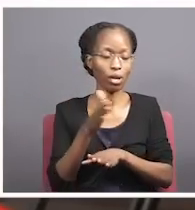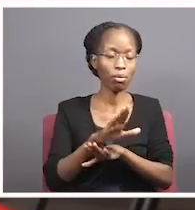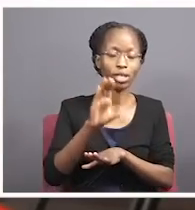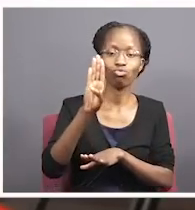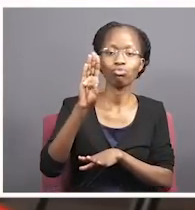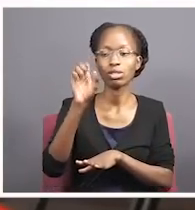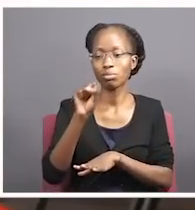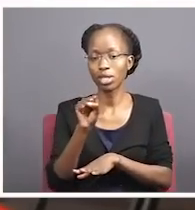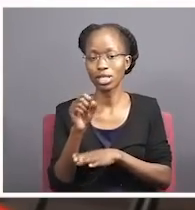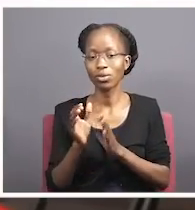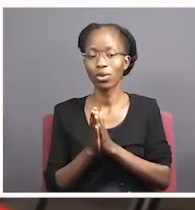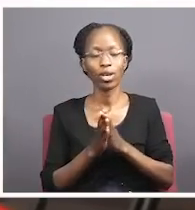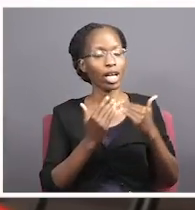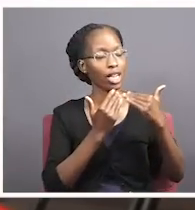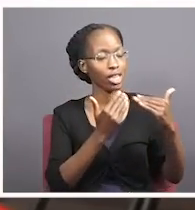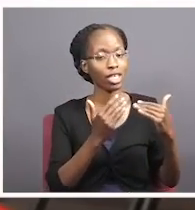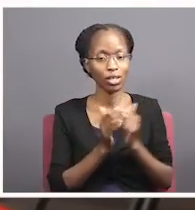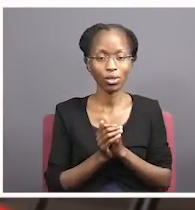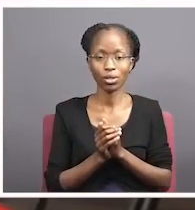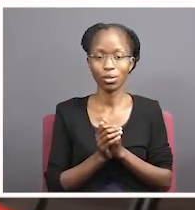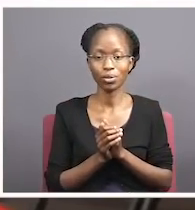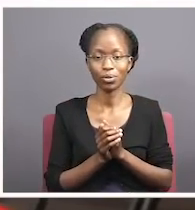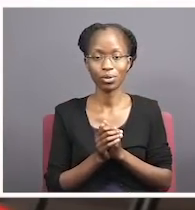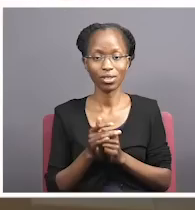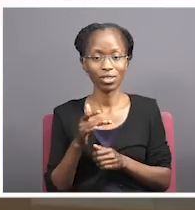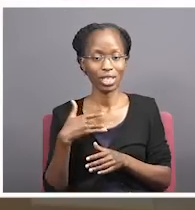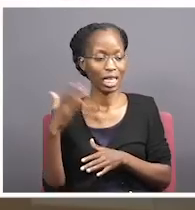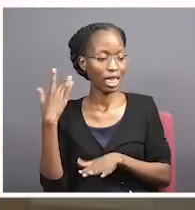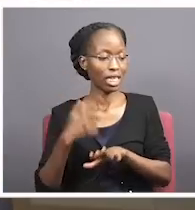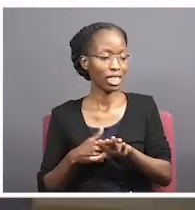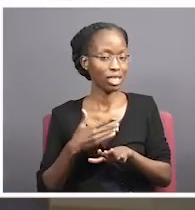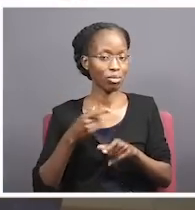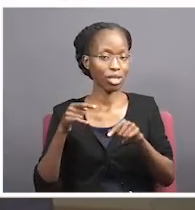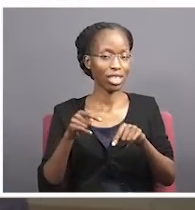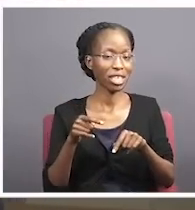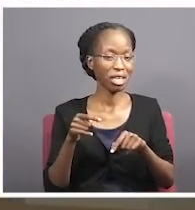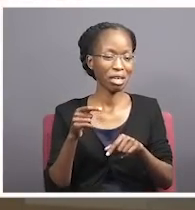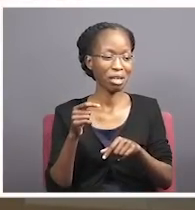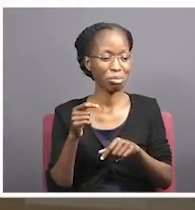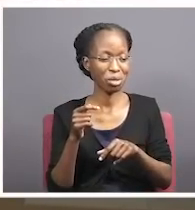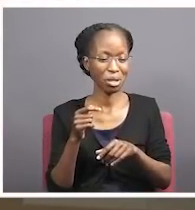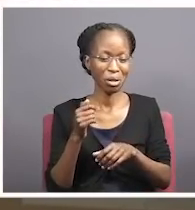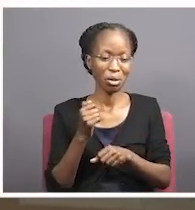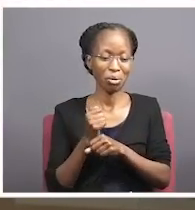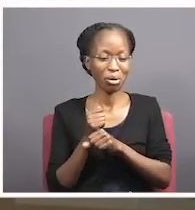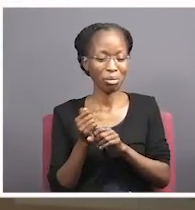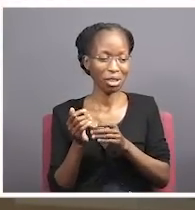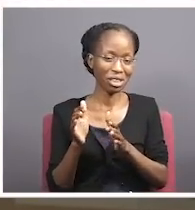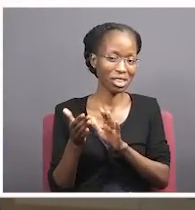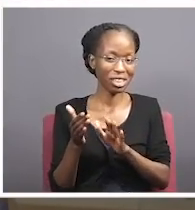And welcome back to CBS as well. Wow, thank you. Amen. Looks like the last time I was here, I didn't do a very good